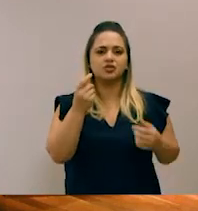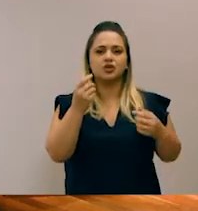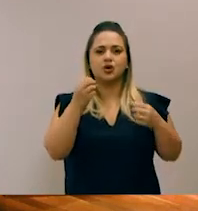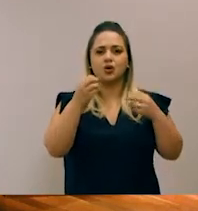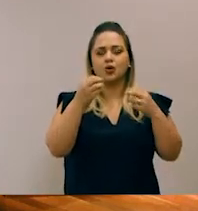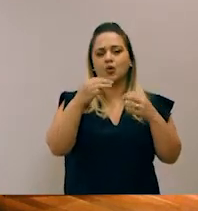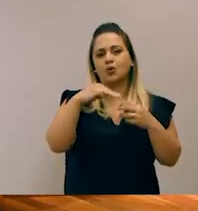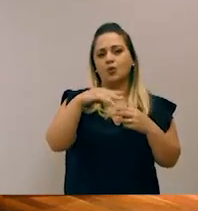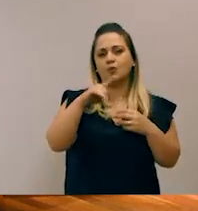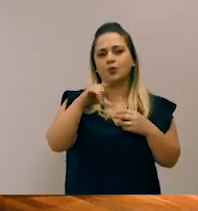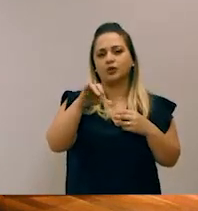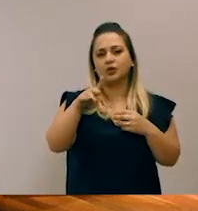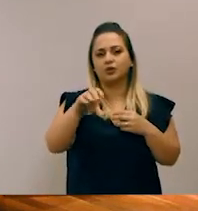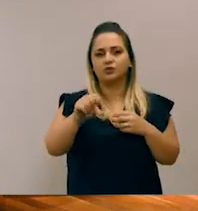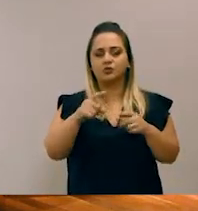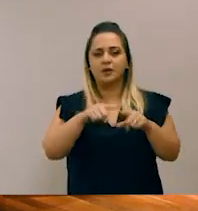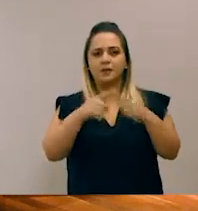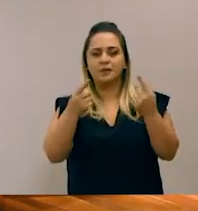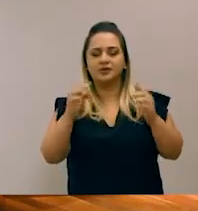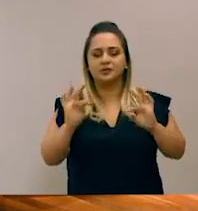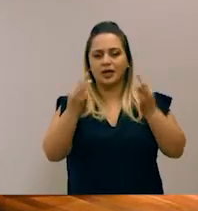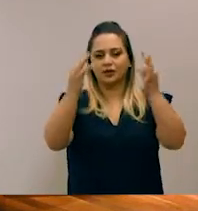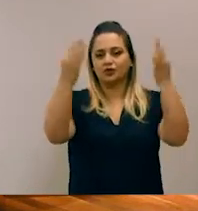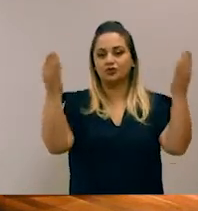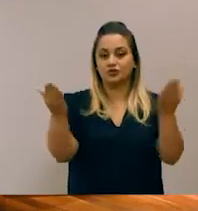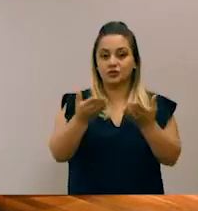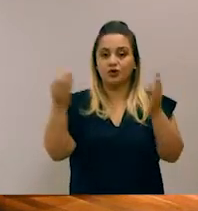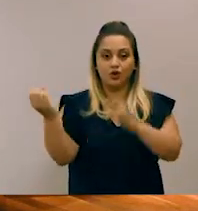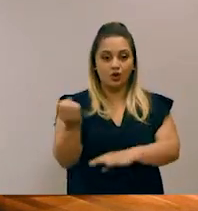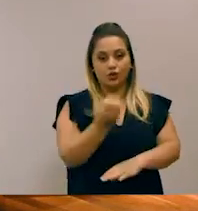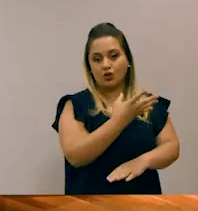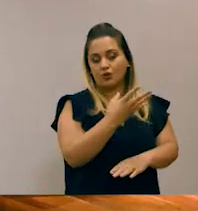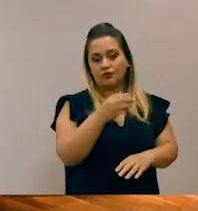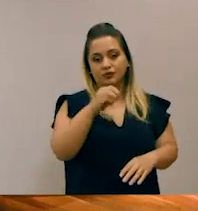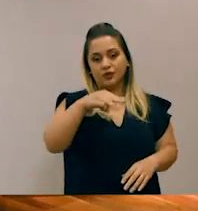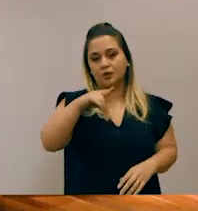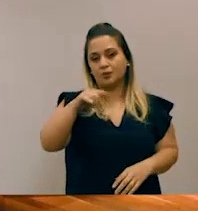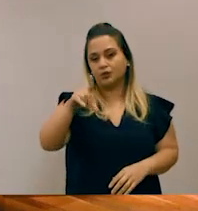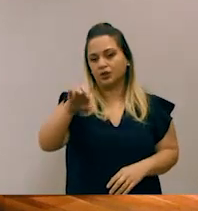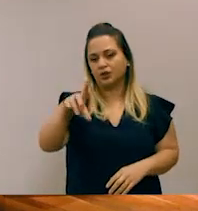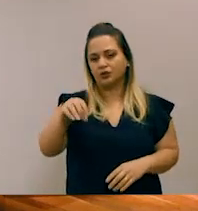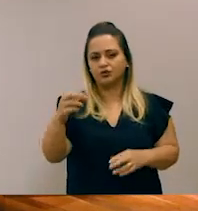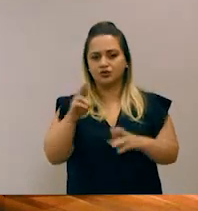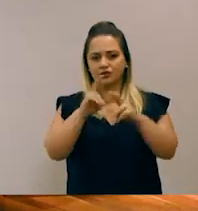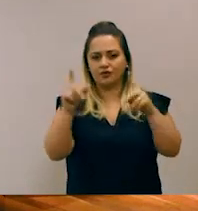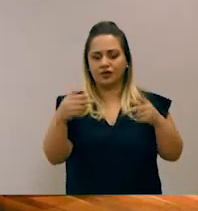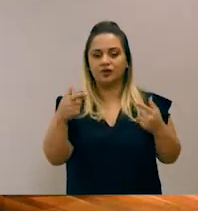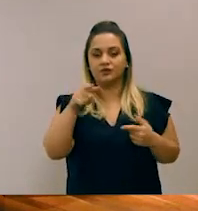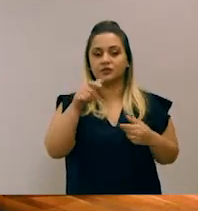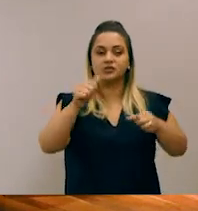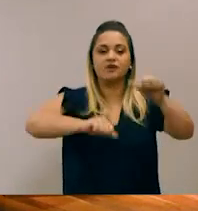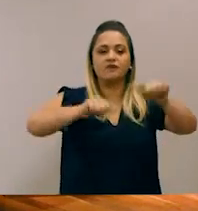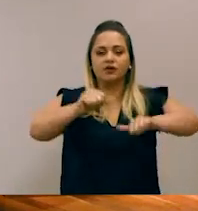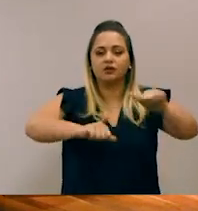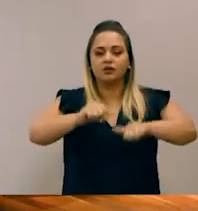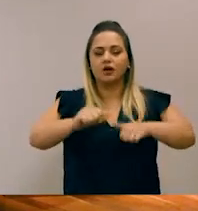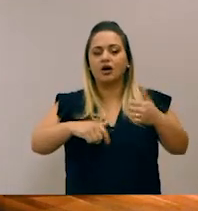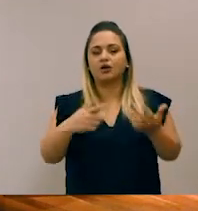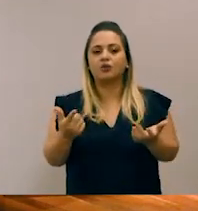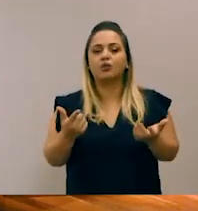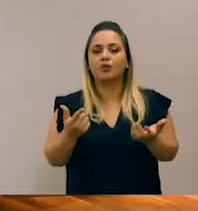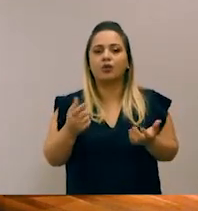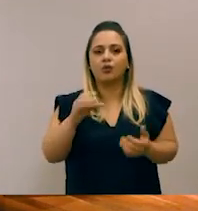complex models such as transformer or learning transfer